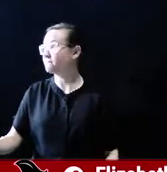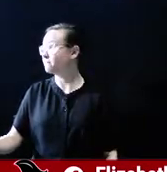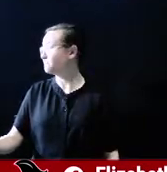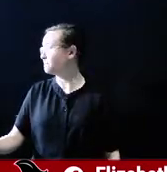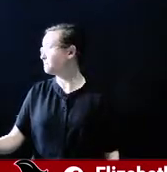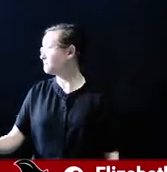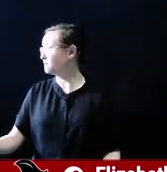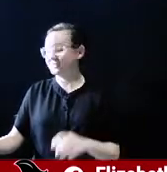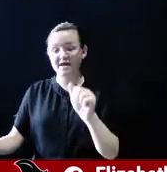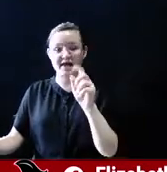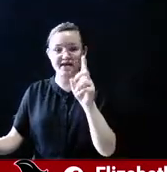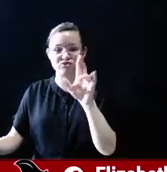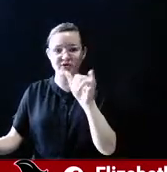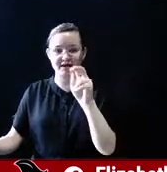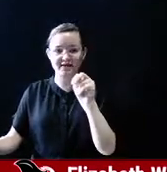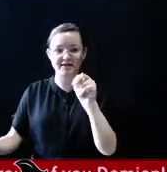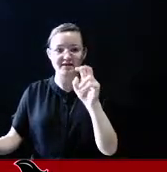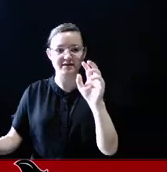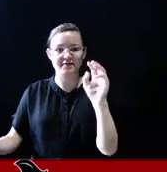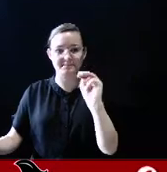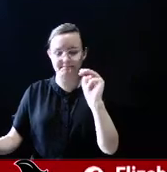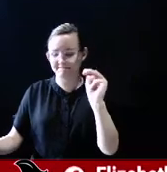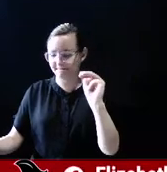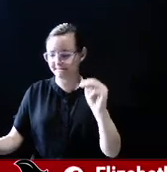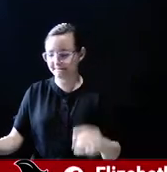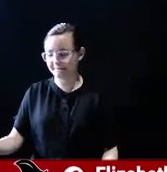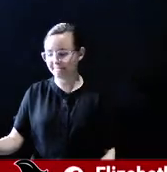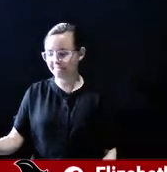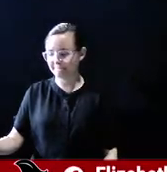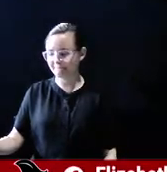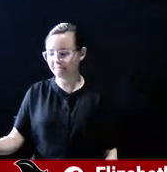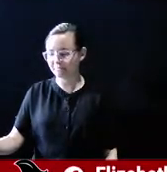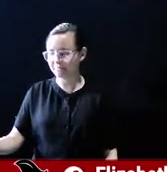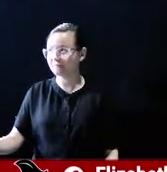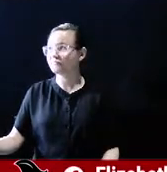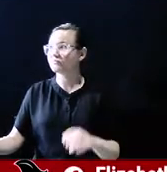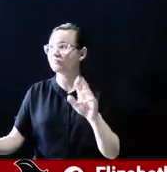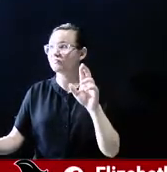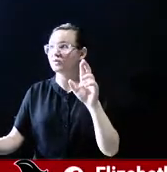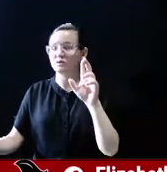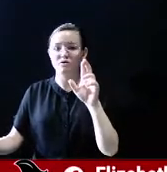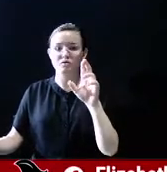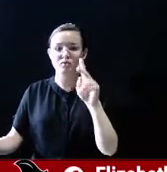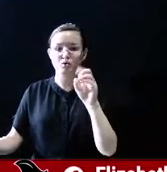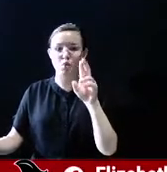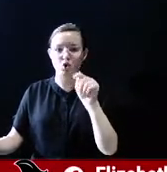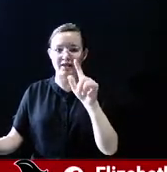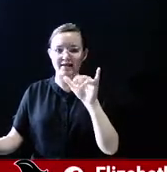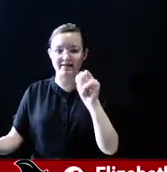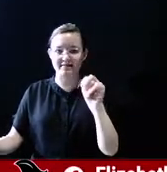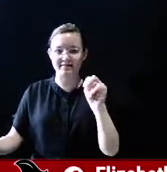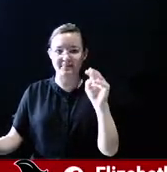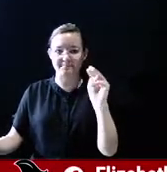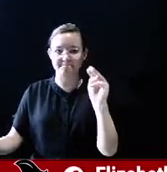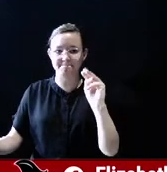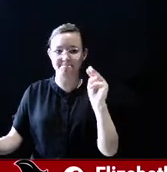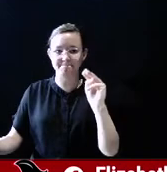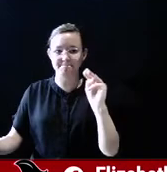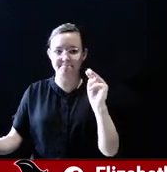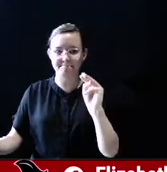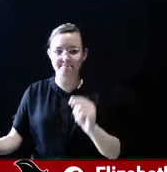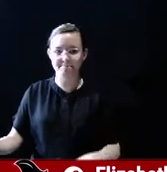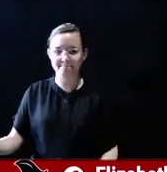Adrian Nicholas Medina. Cortland Faith Minard.